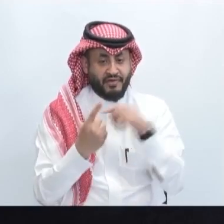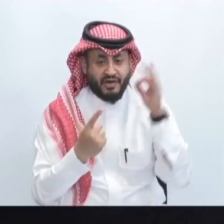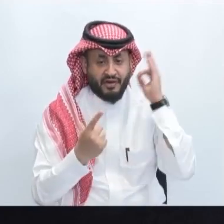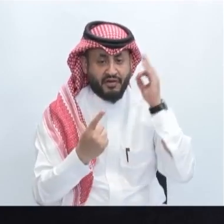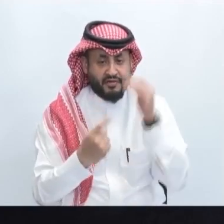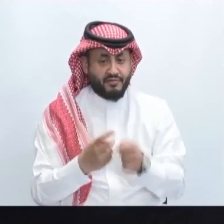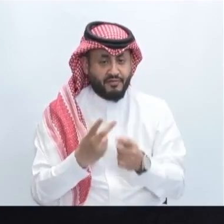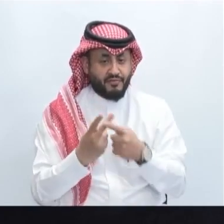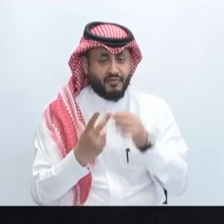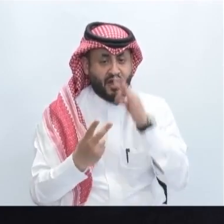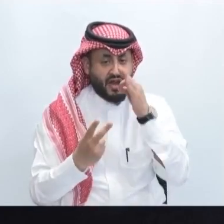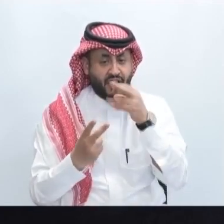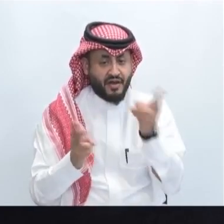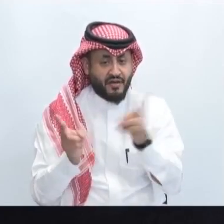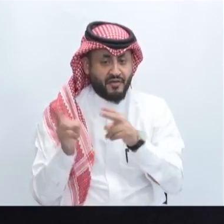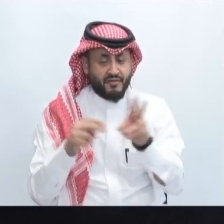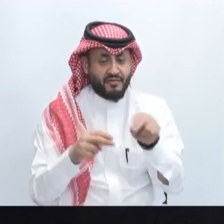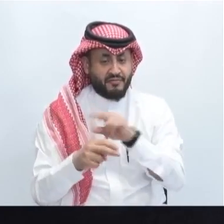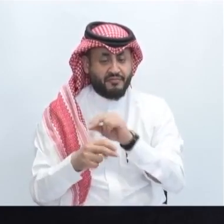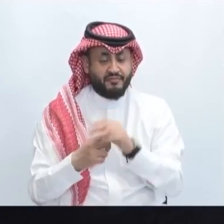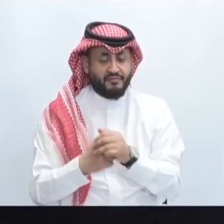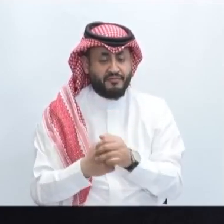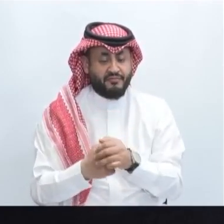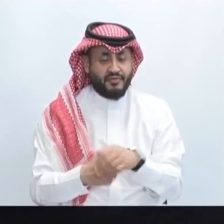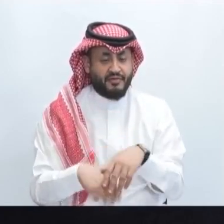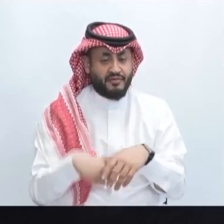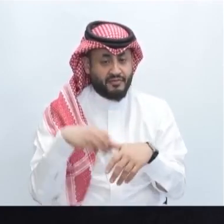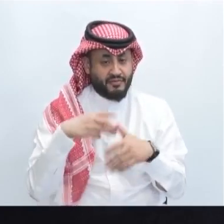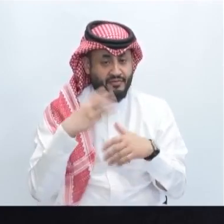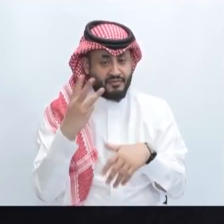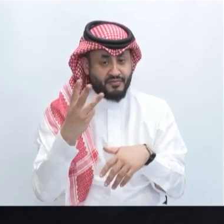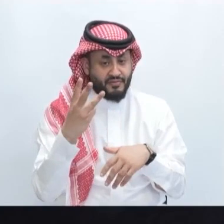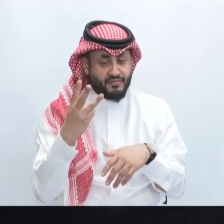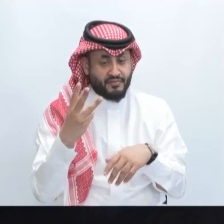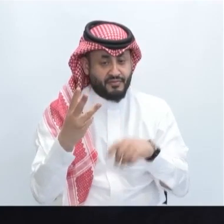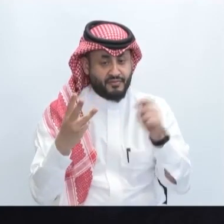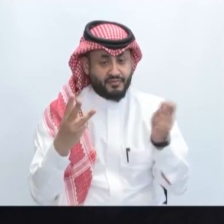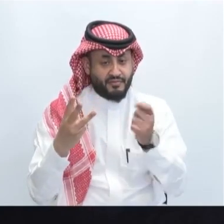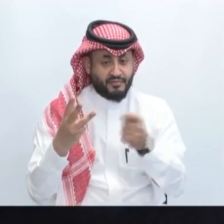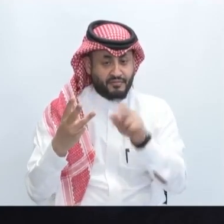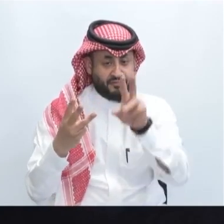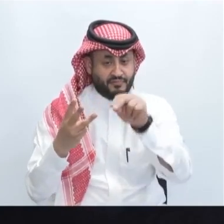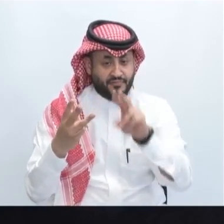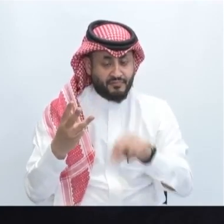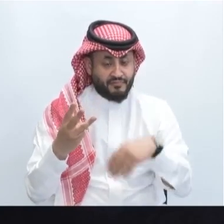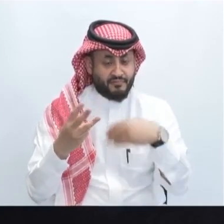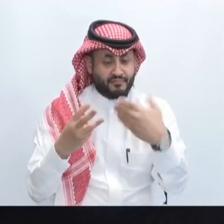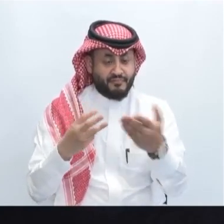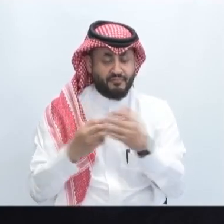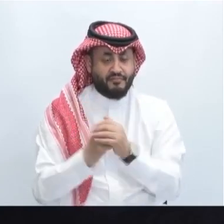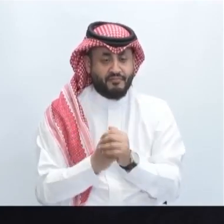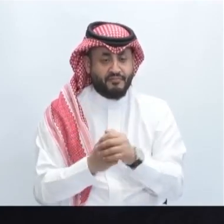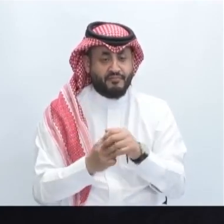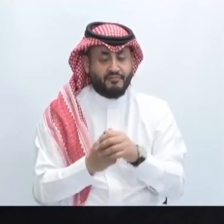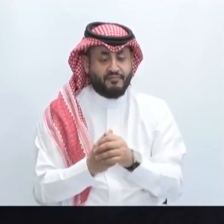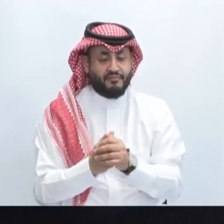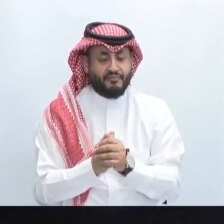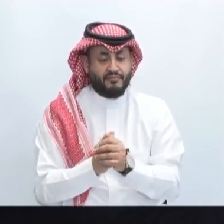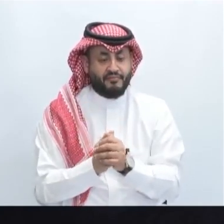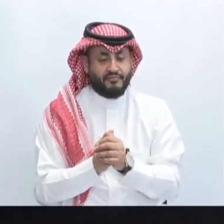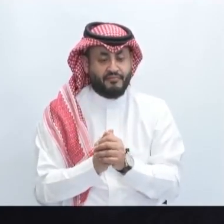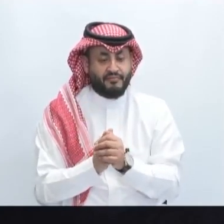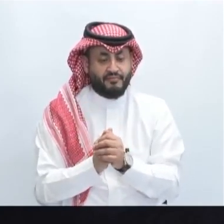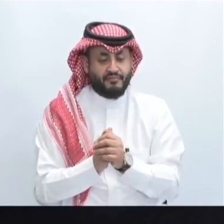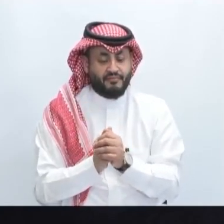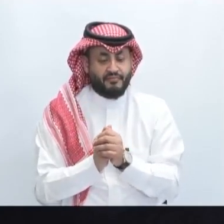And also after this, I would like you to, me and you, we're going to start tracing, to